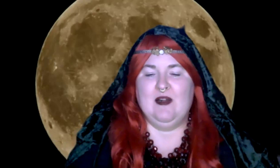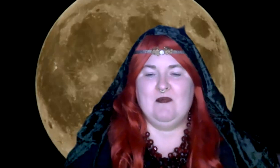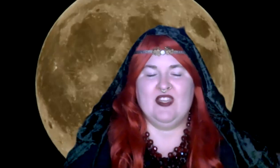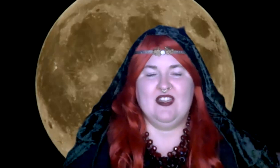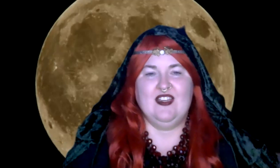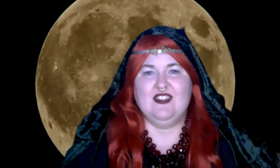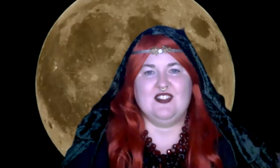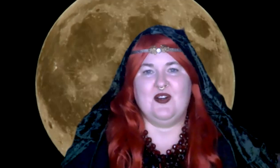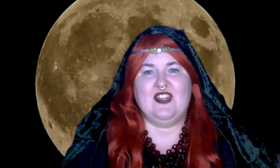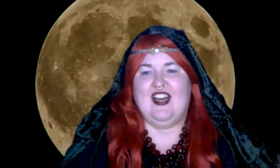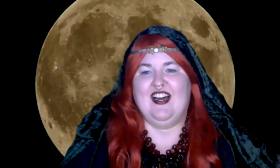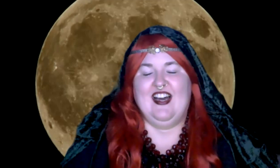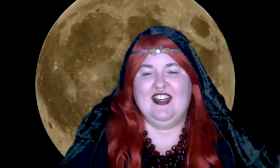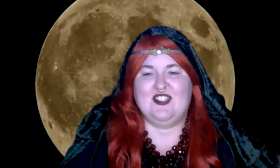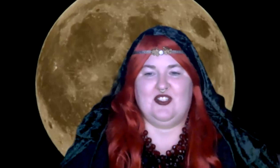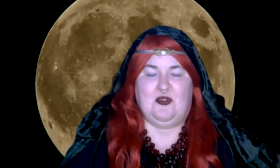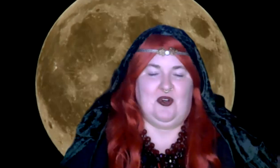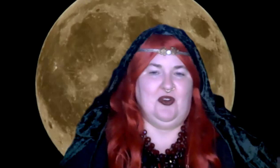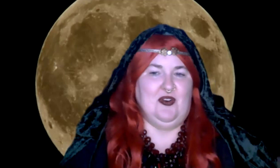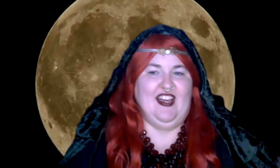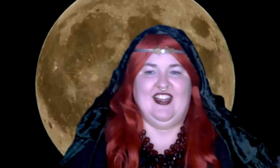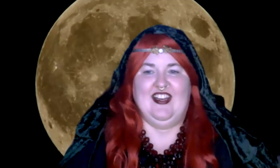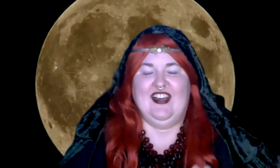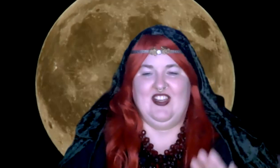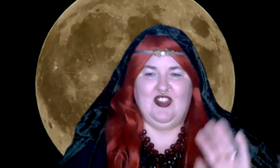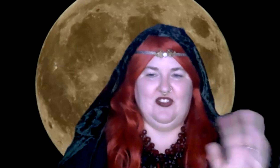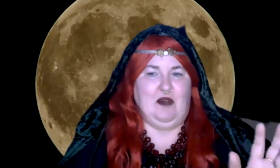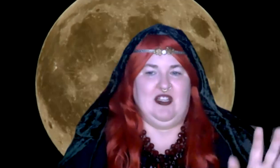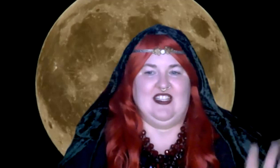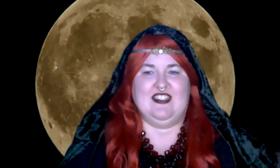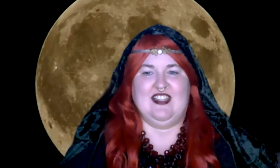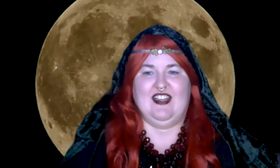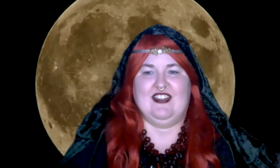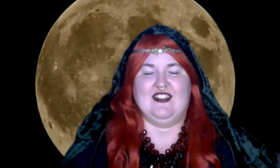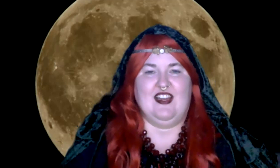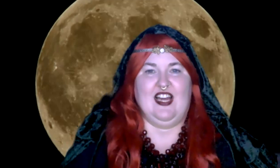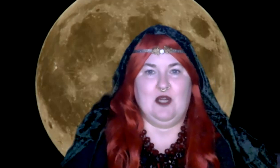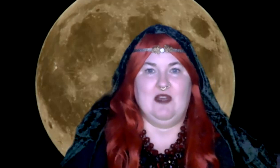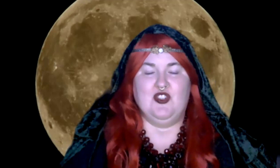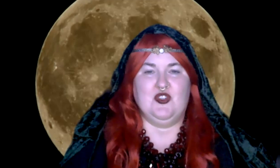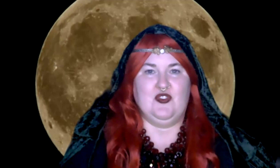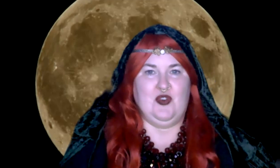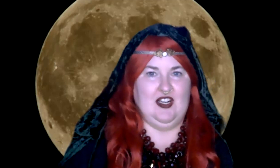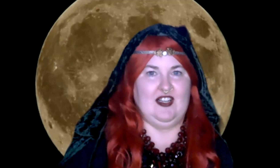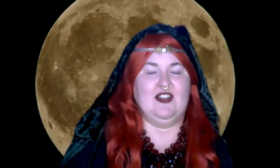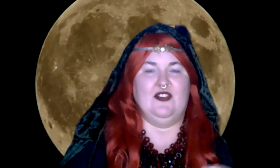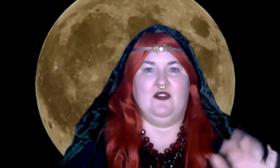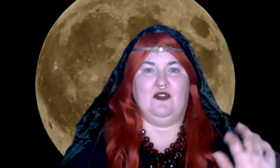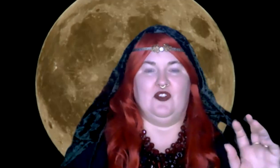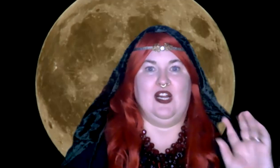there. So yeah, I just adore you, and I think you're fabulous, and I commend you